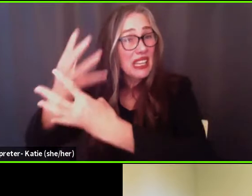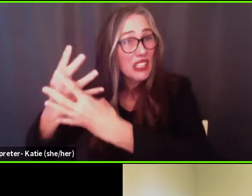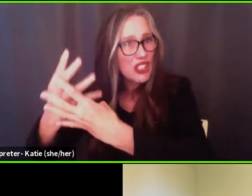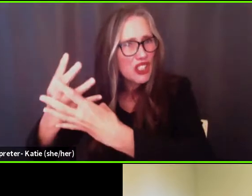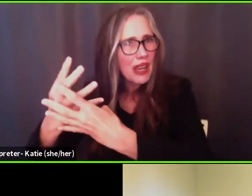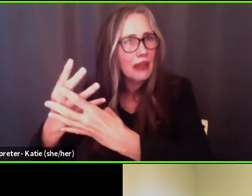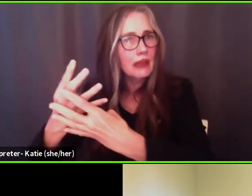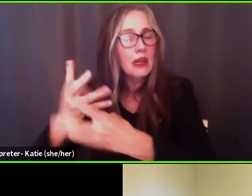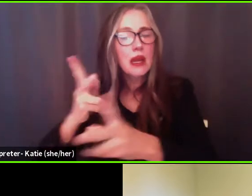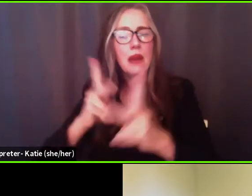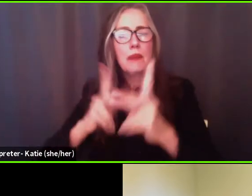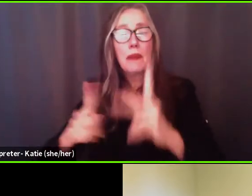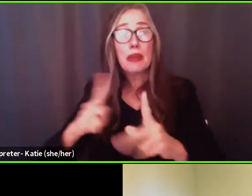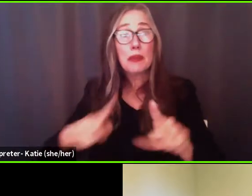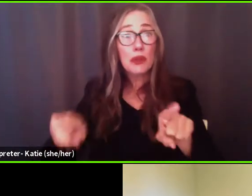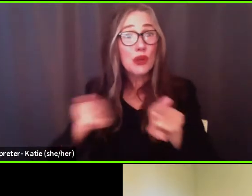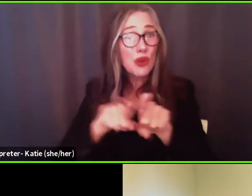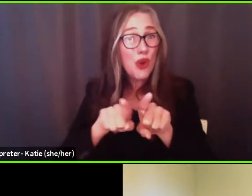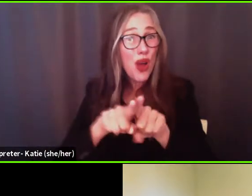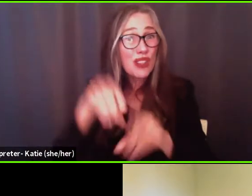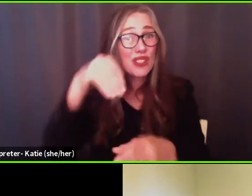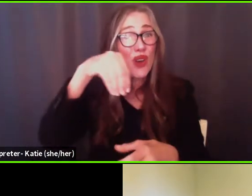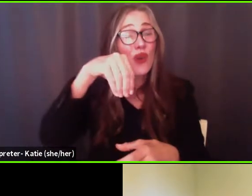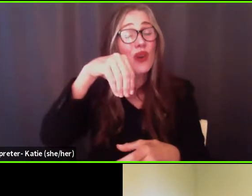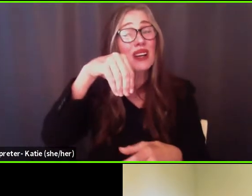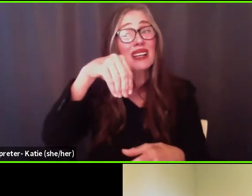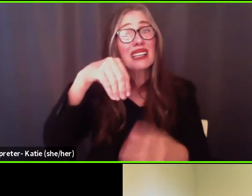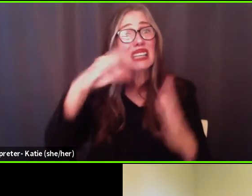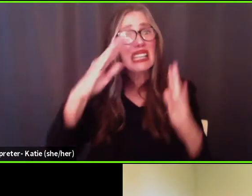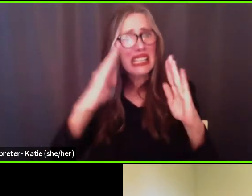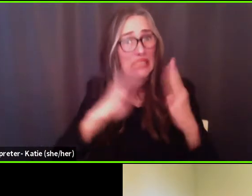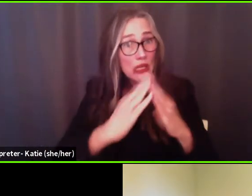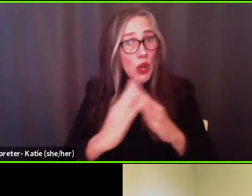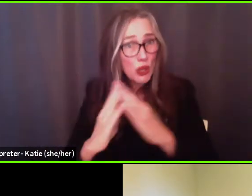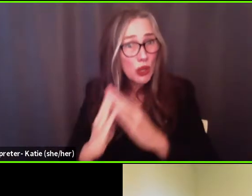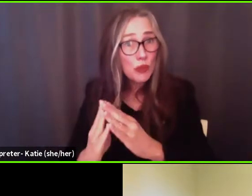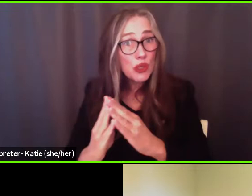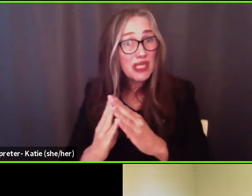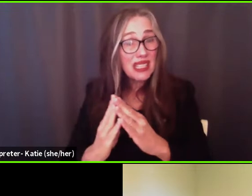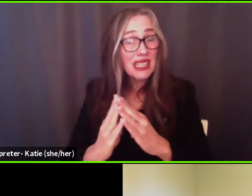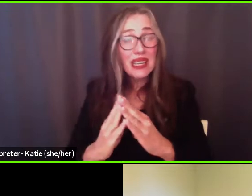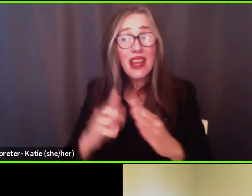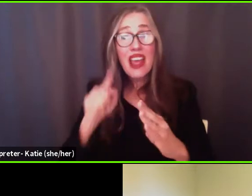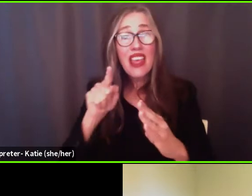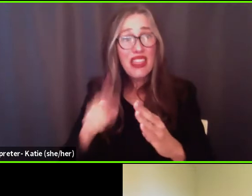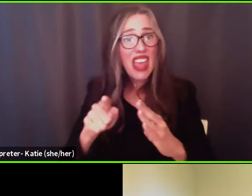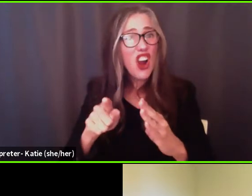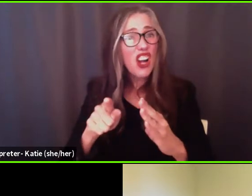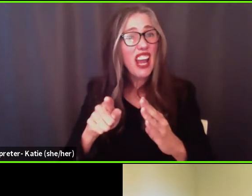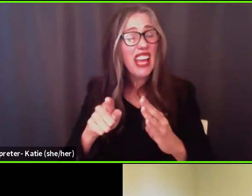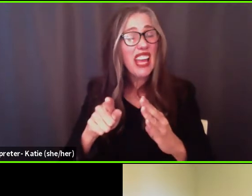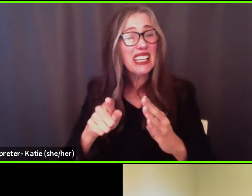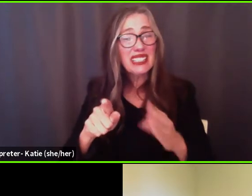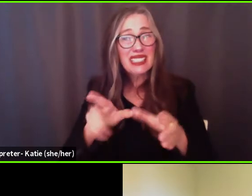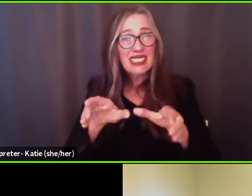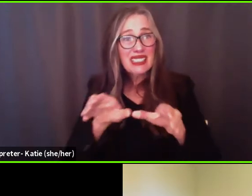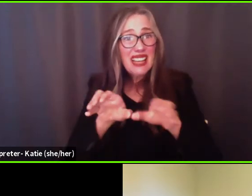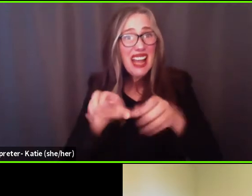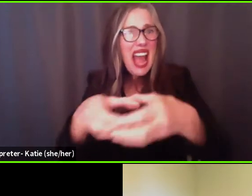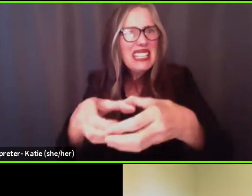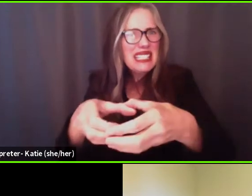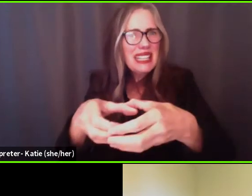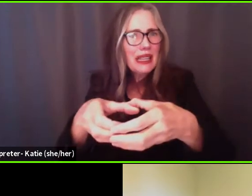and we know that from the eugenic past that once people are geographically isolated narratives can be constructed around those